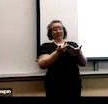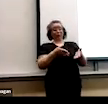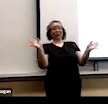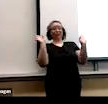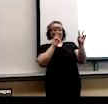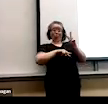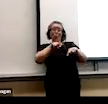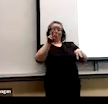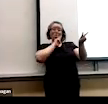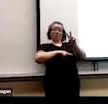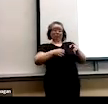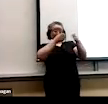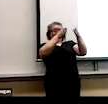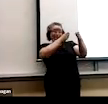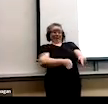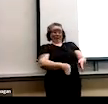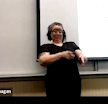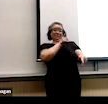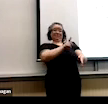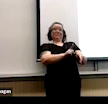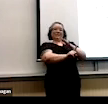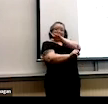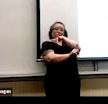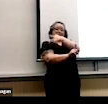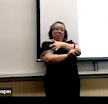care provider throughout that transition sphere.